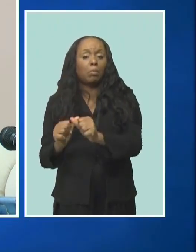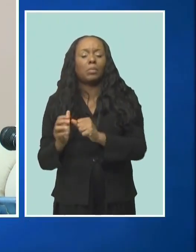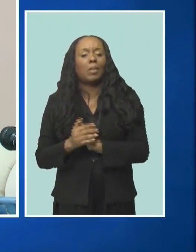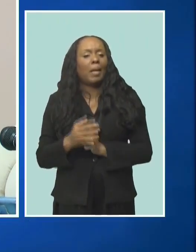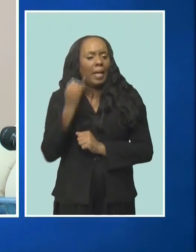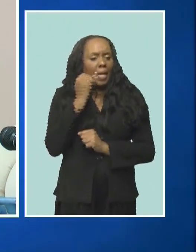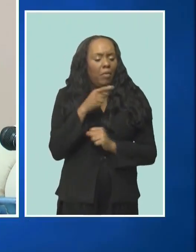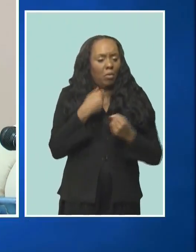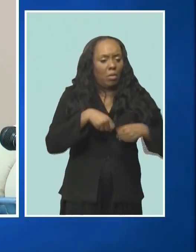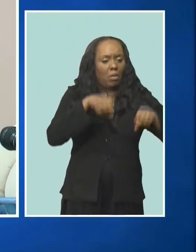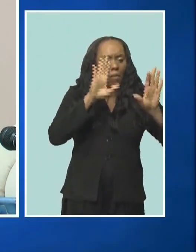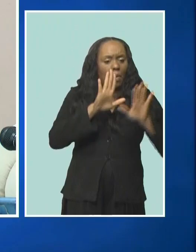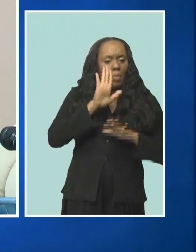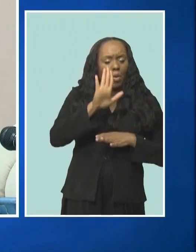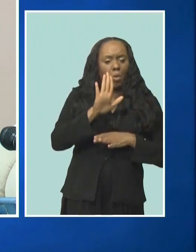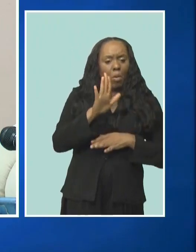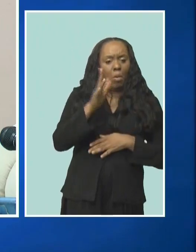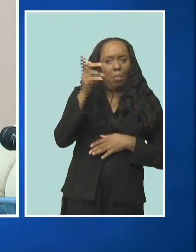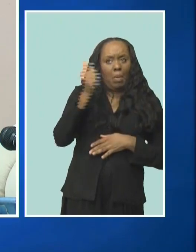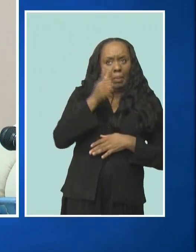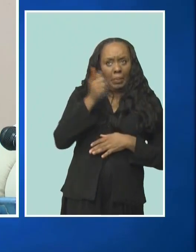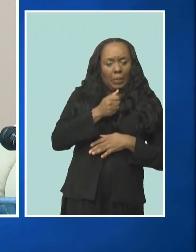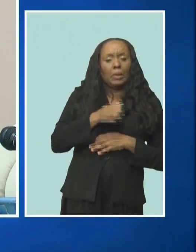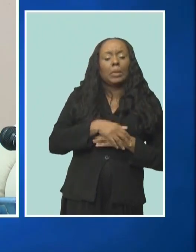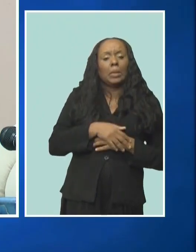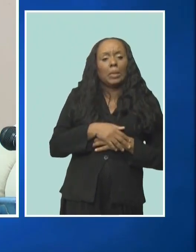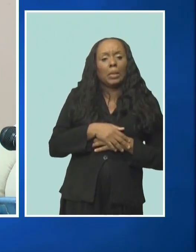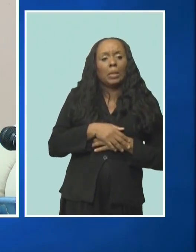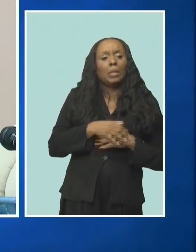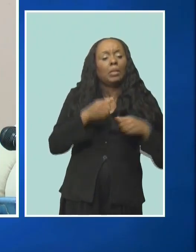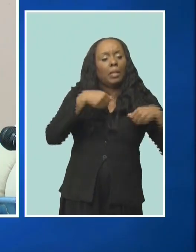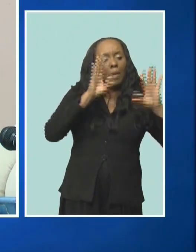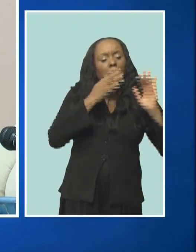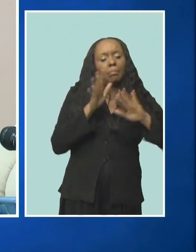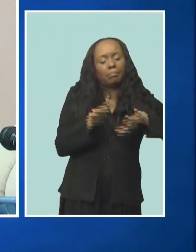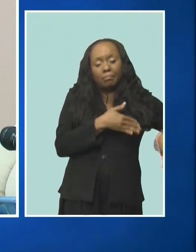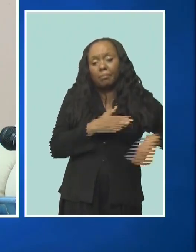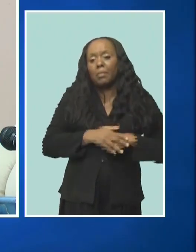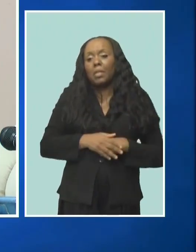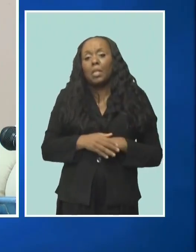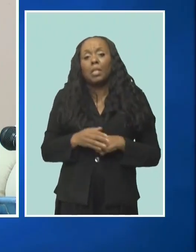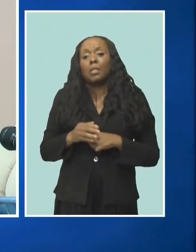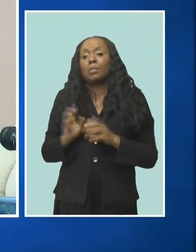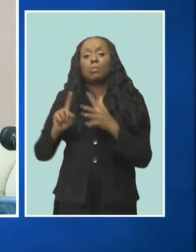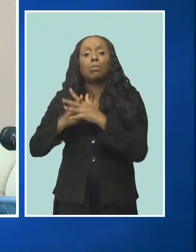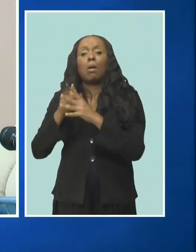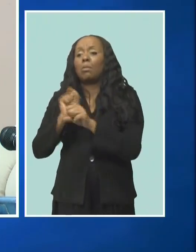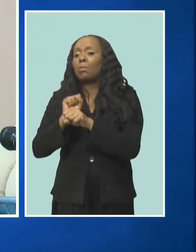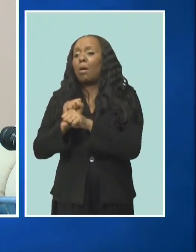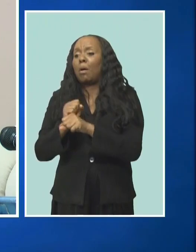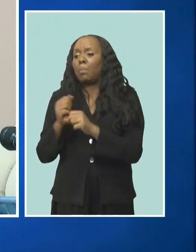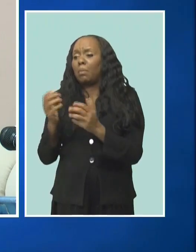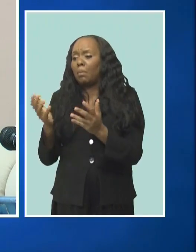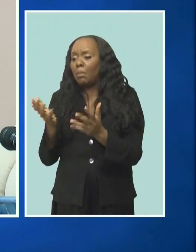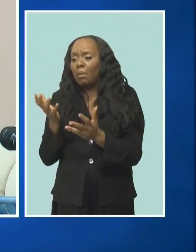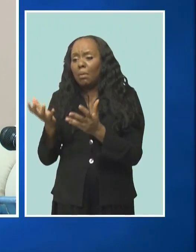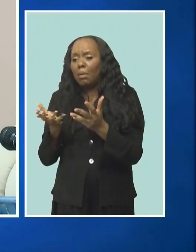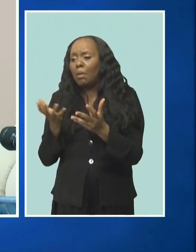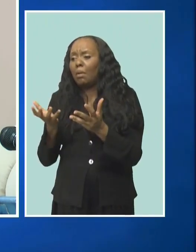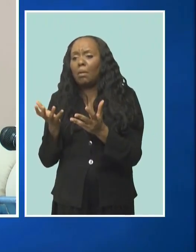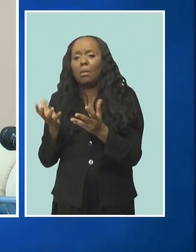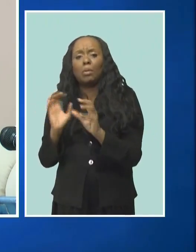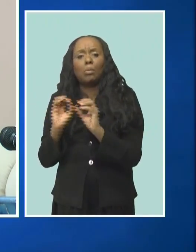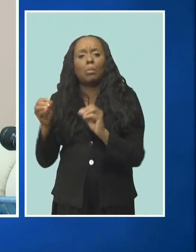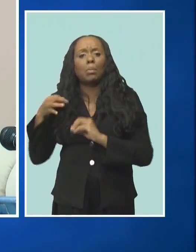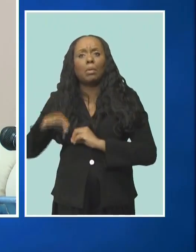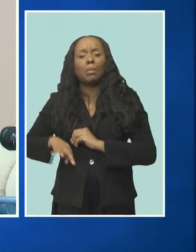give up the benefit because there's a job and it doesn't work out, then you're kind of back to square one. We're working